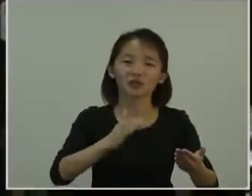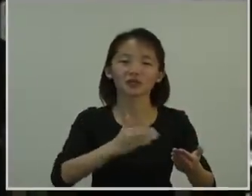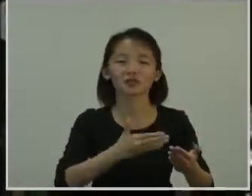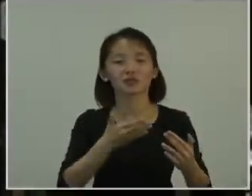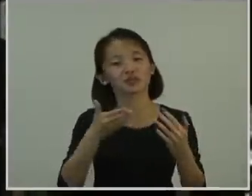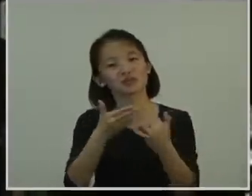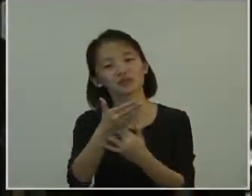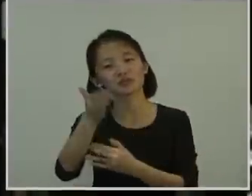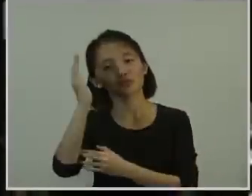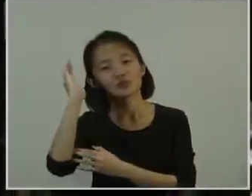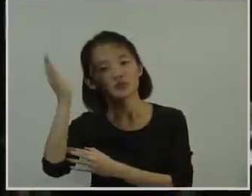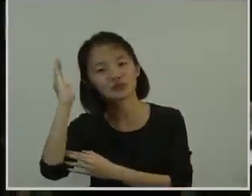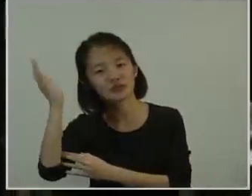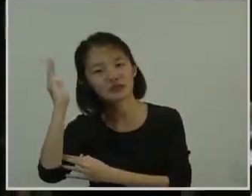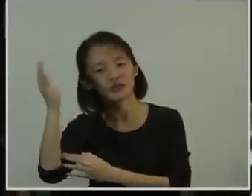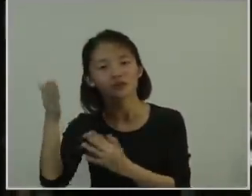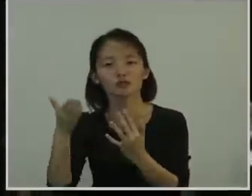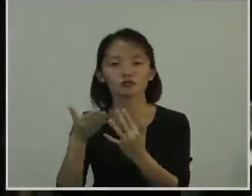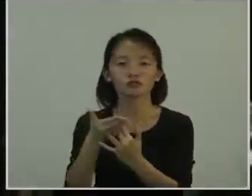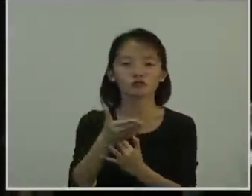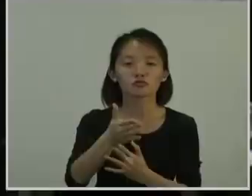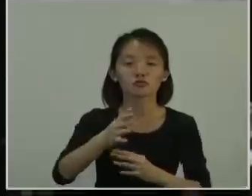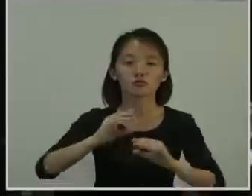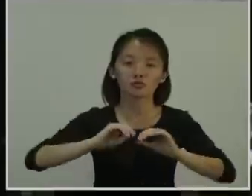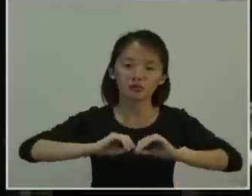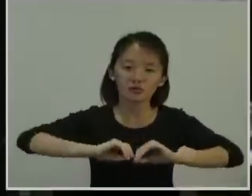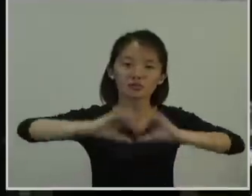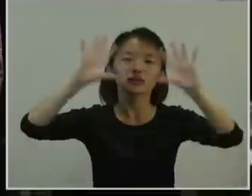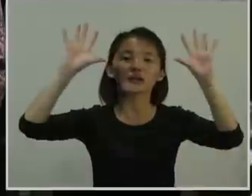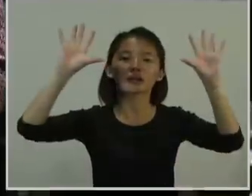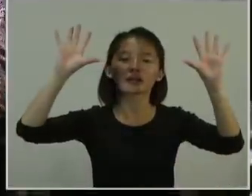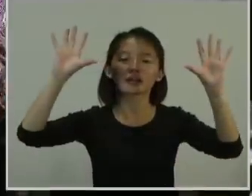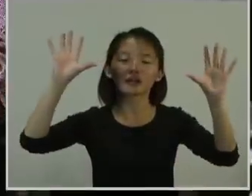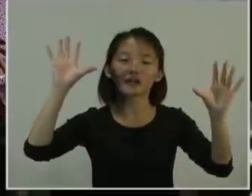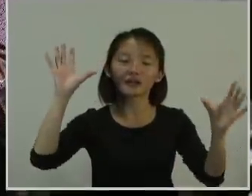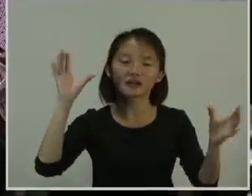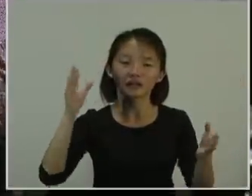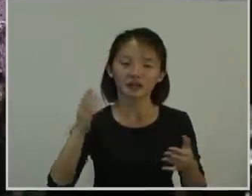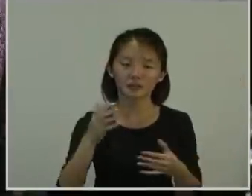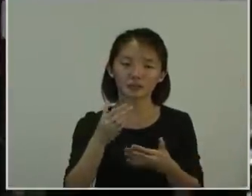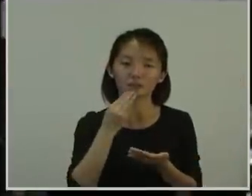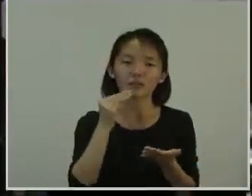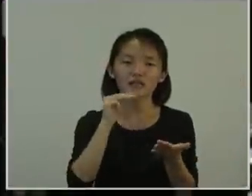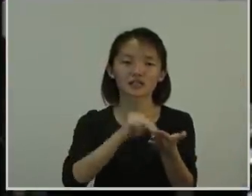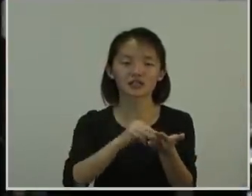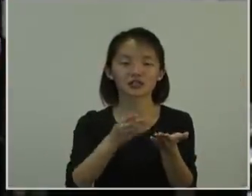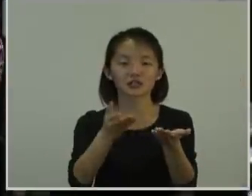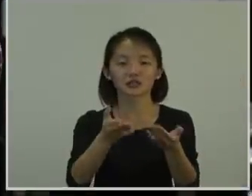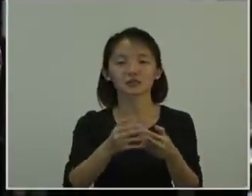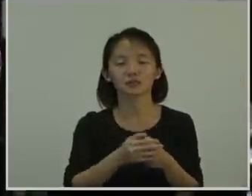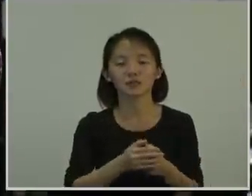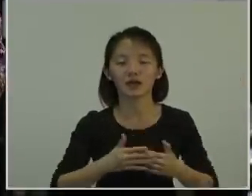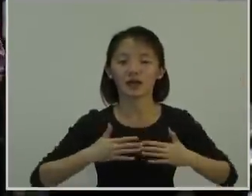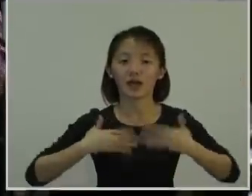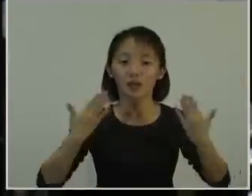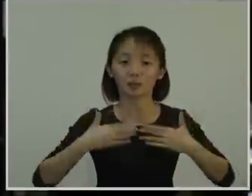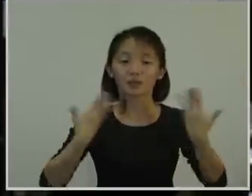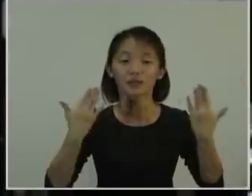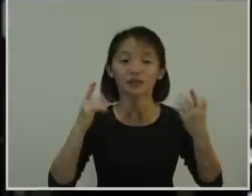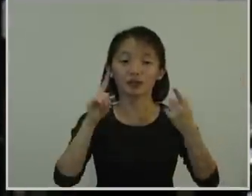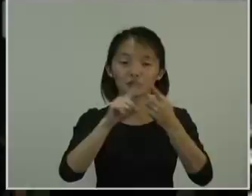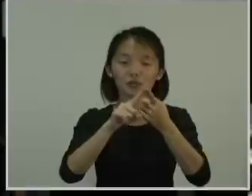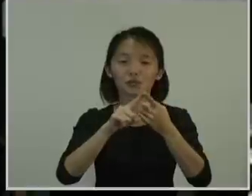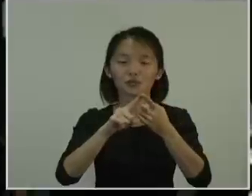clear message. I am very happy to let you know that our speaker later